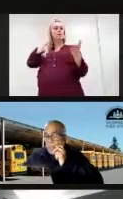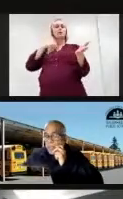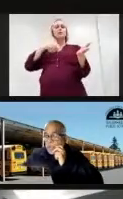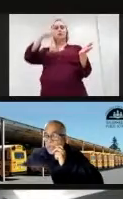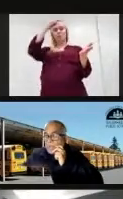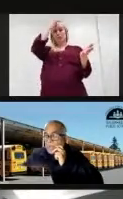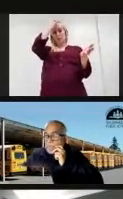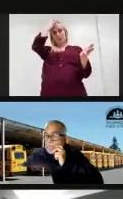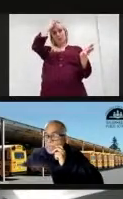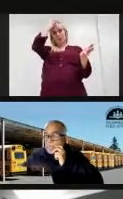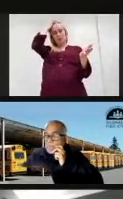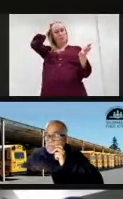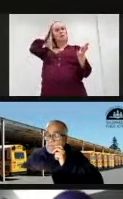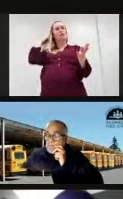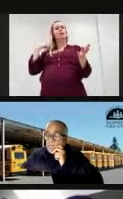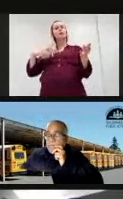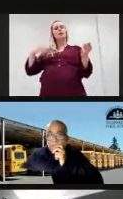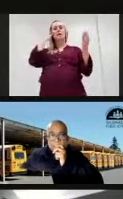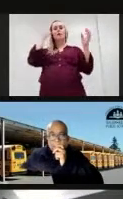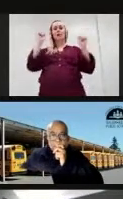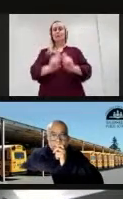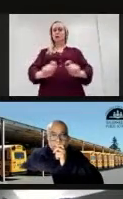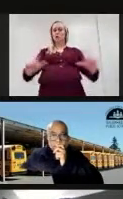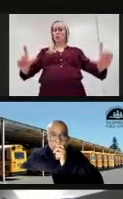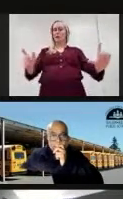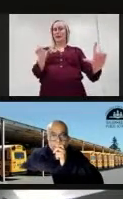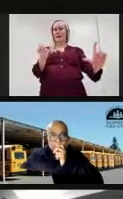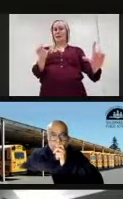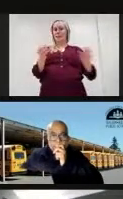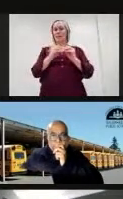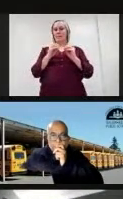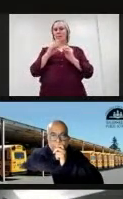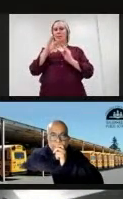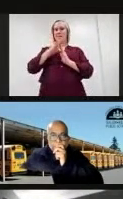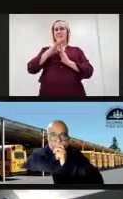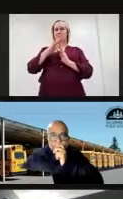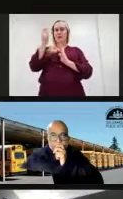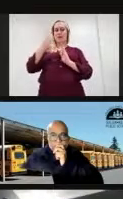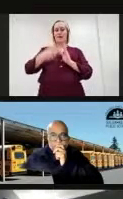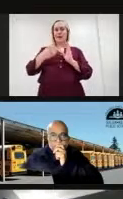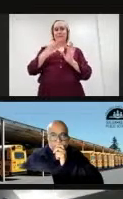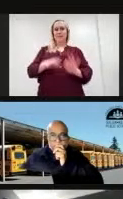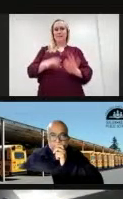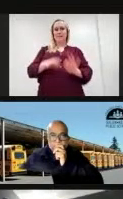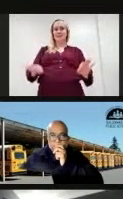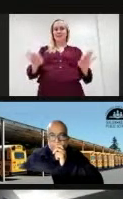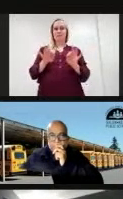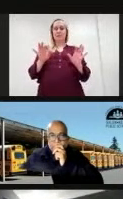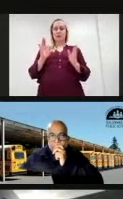Okay. And if we could zoom in just a little bit more, because it's the top half of the page is probably, that's